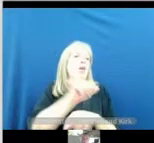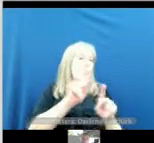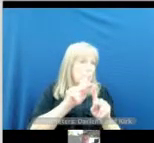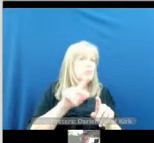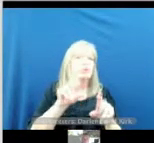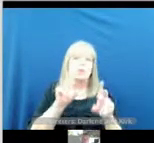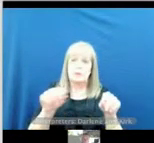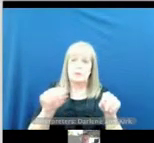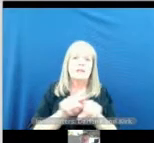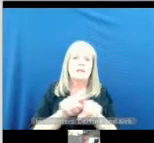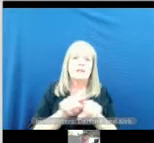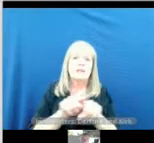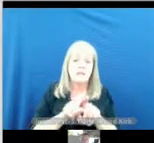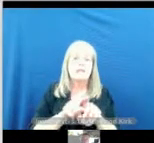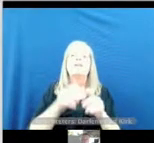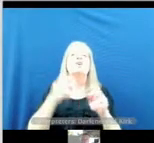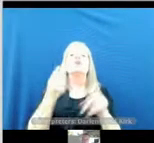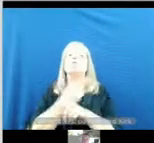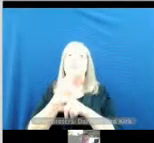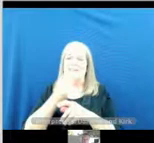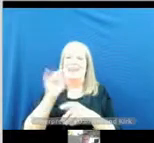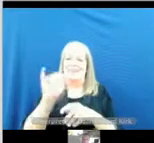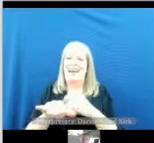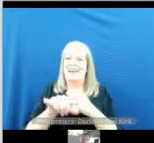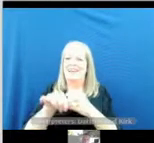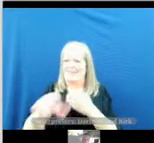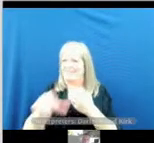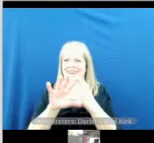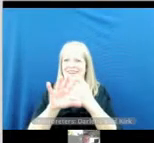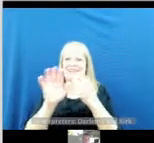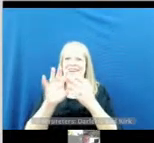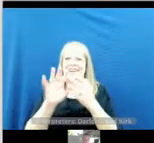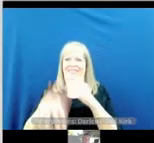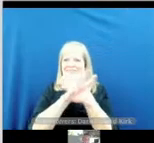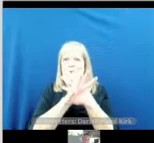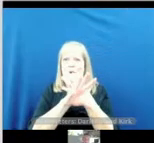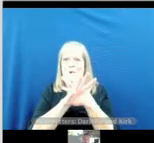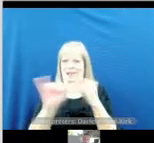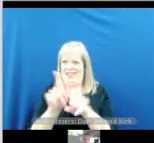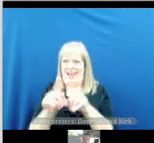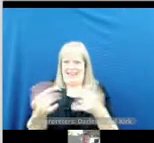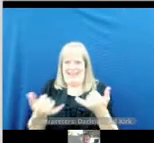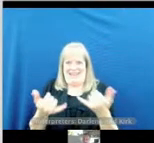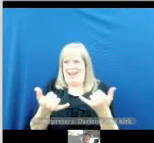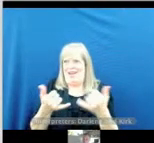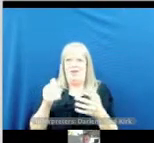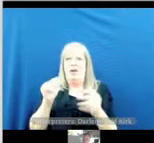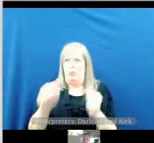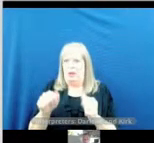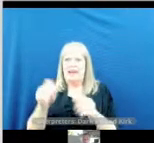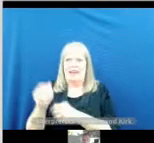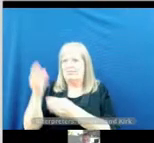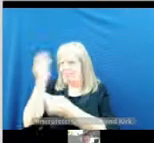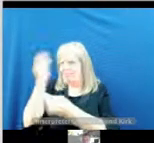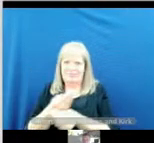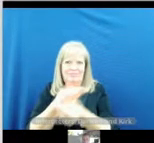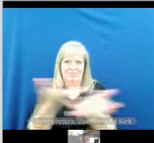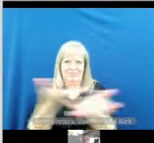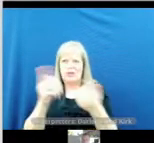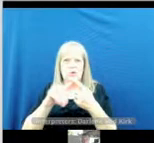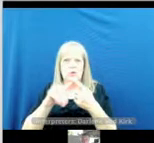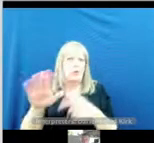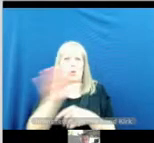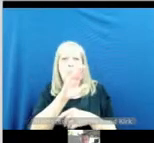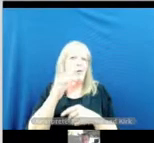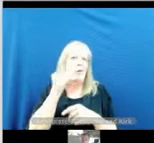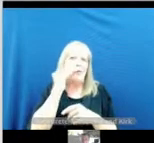through distance technology. I mean, the beauty of webcams, look at what we're doing right now, right? We're bringing content right into your living room or your